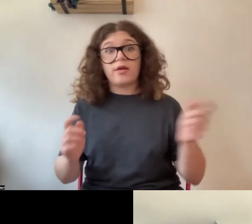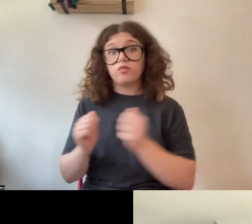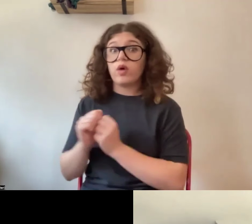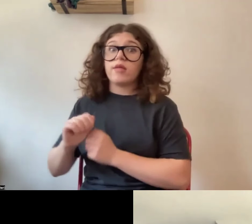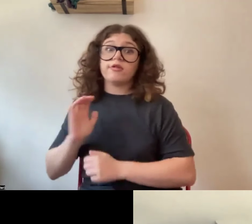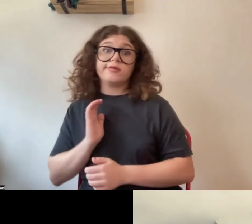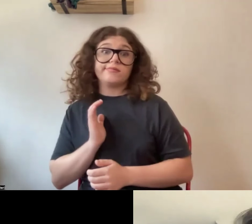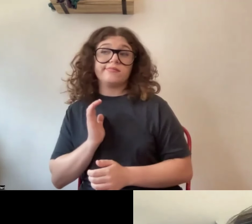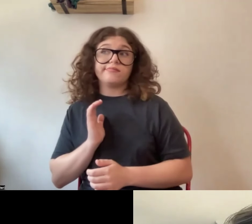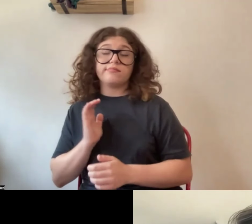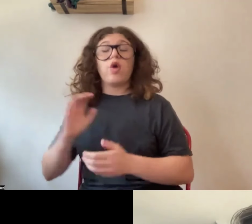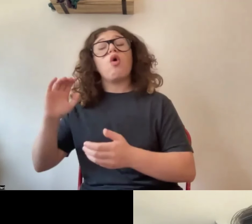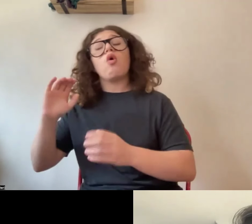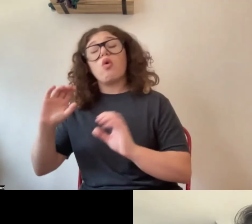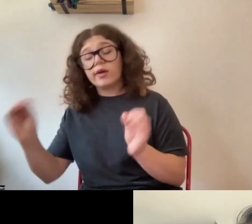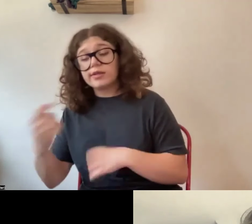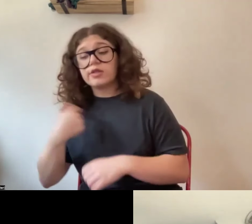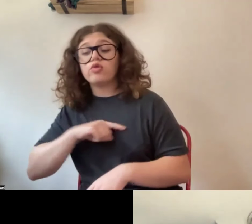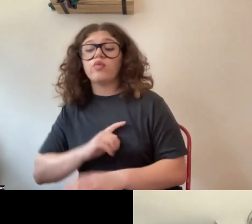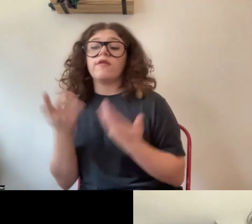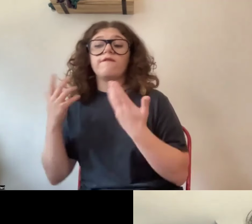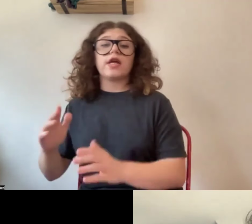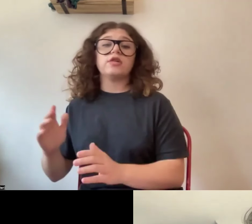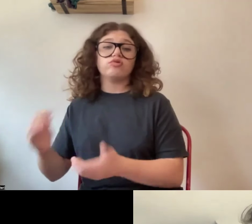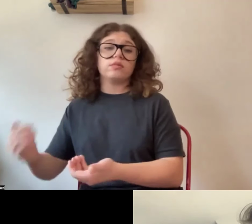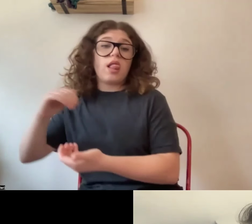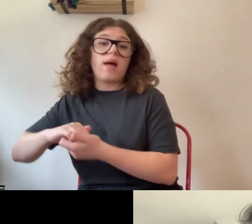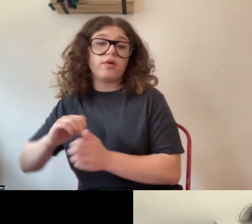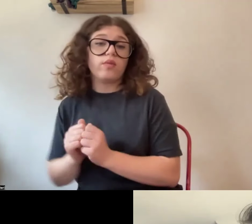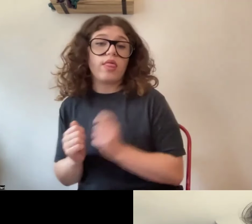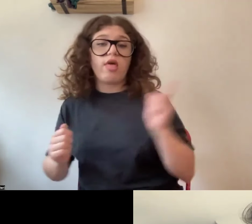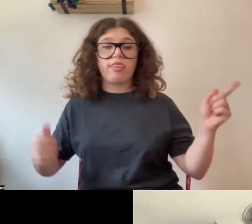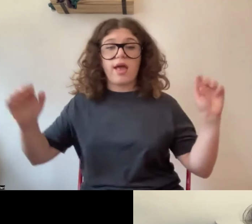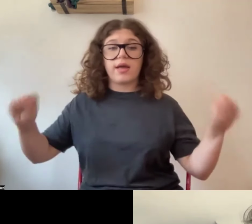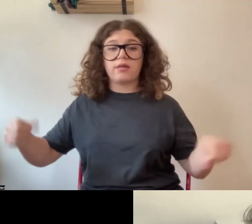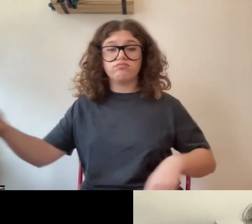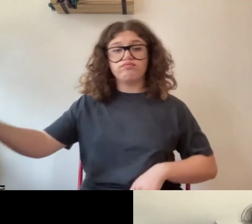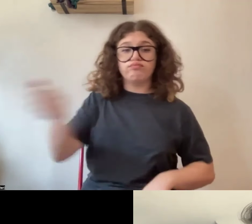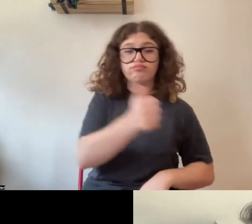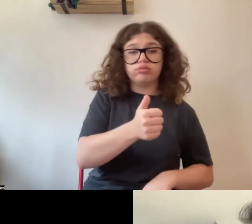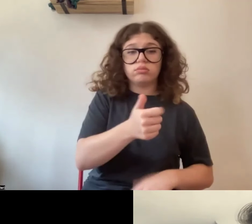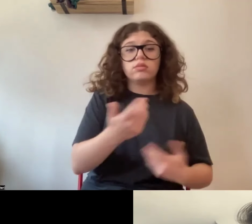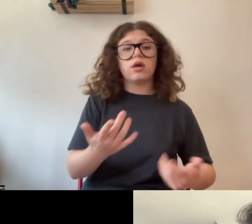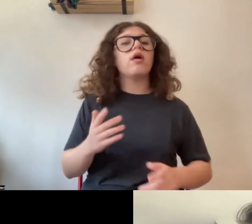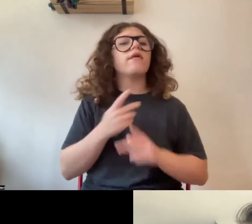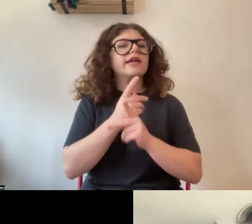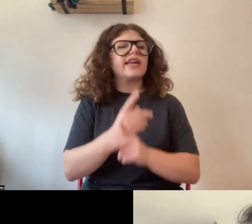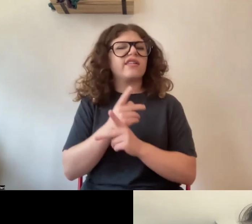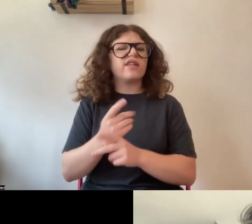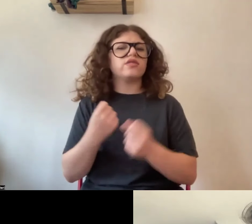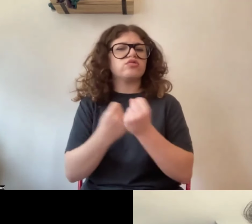collaborated with, and that they can then bring them in. For caregiver support, that is something that we do specialize